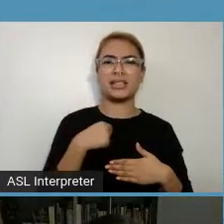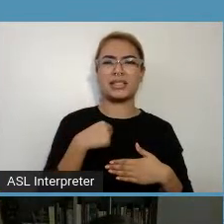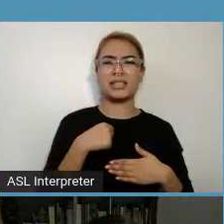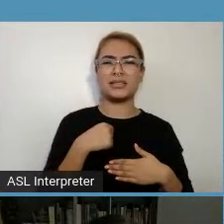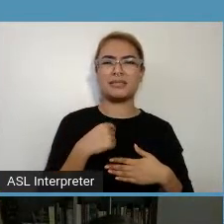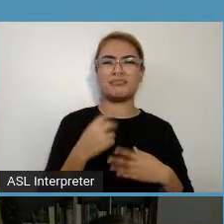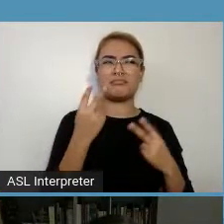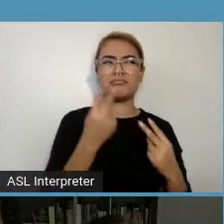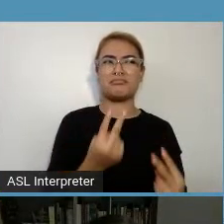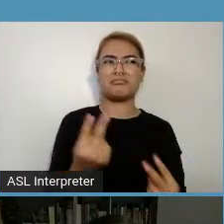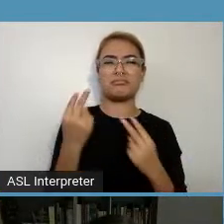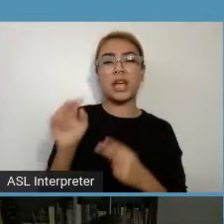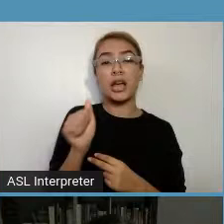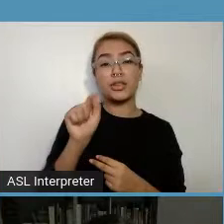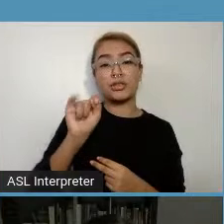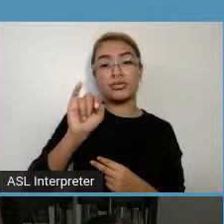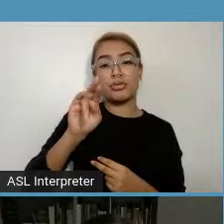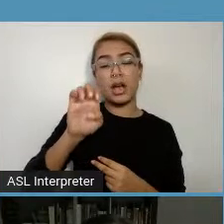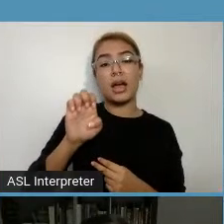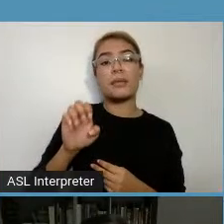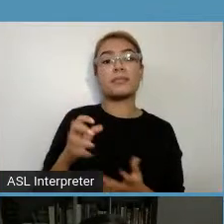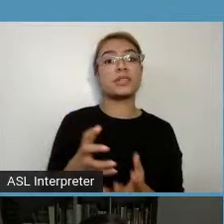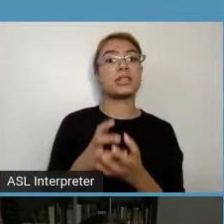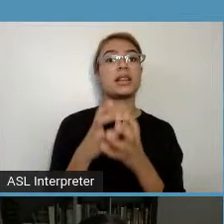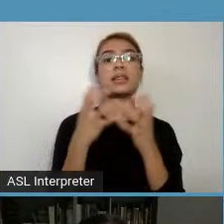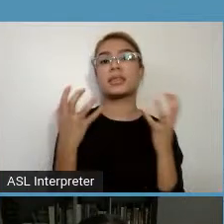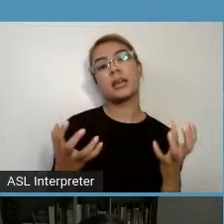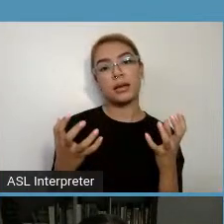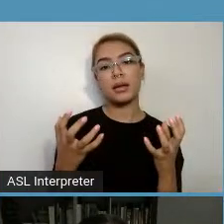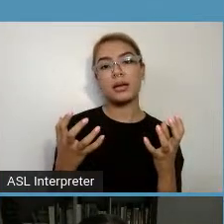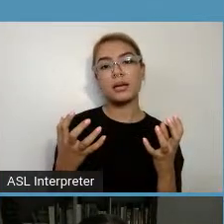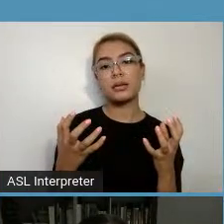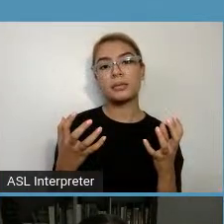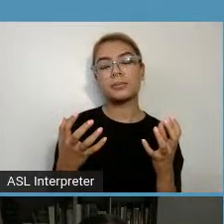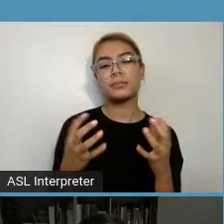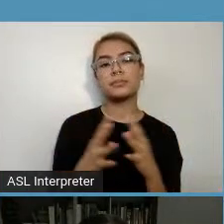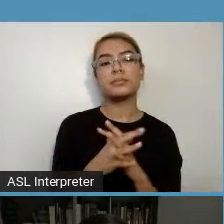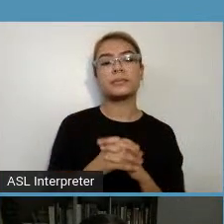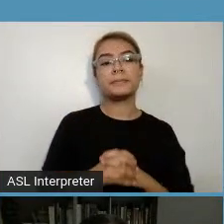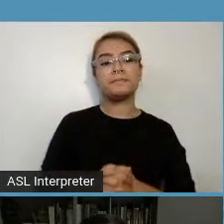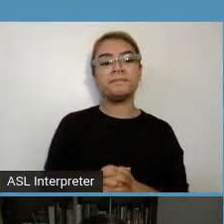tribe. There's a lot of